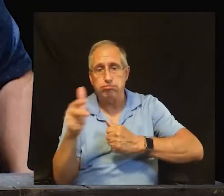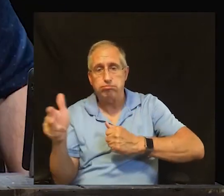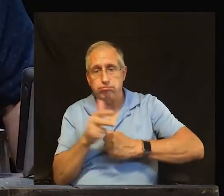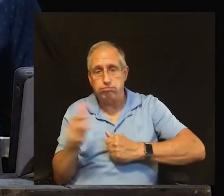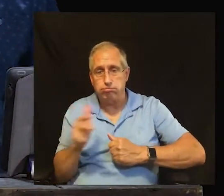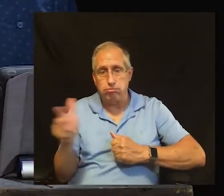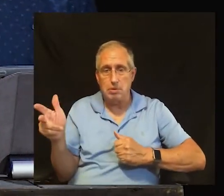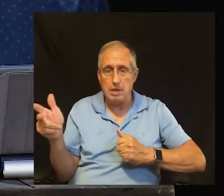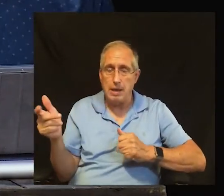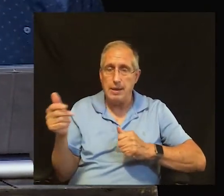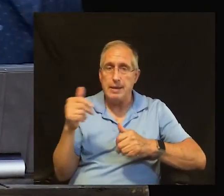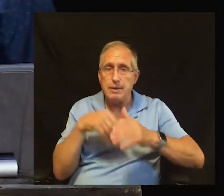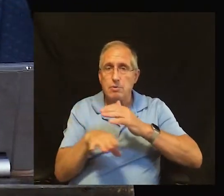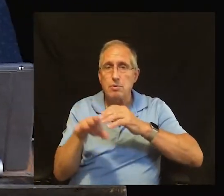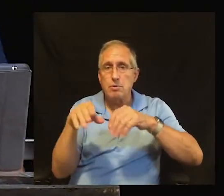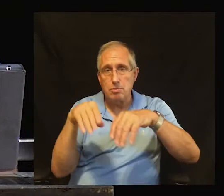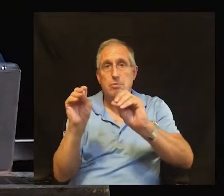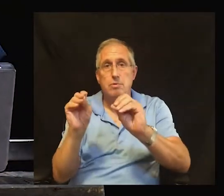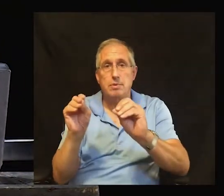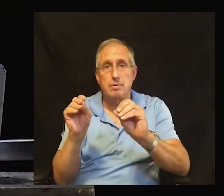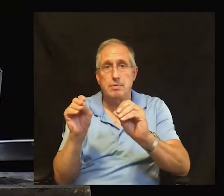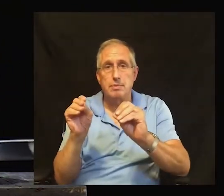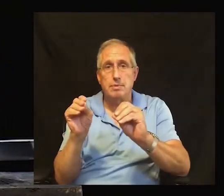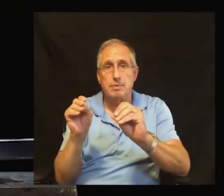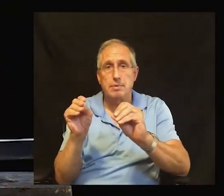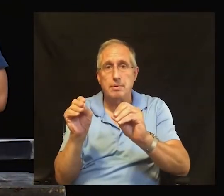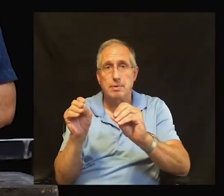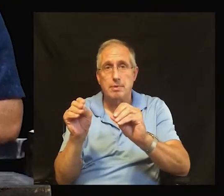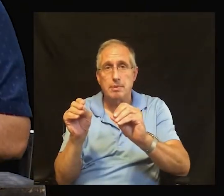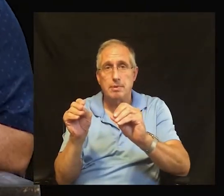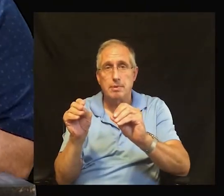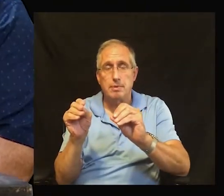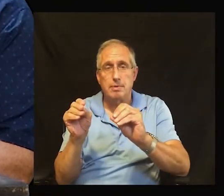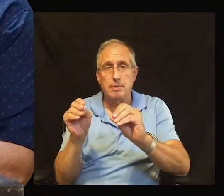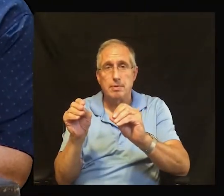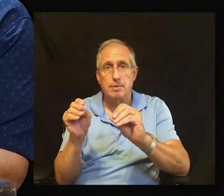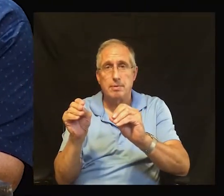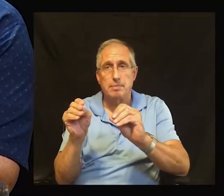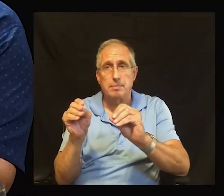lot, and I'd direct them into the store. See,